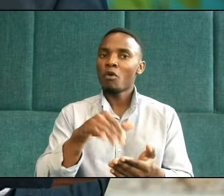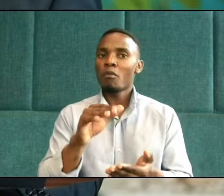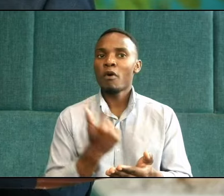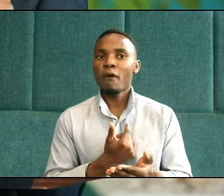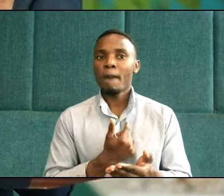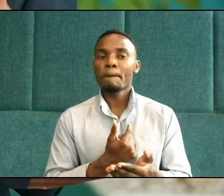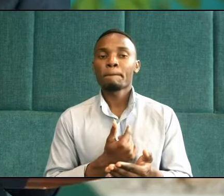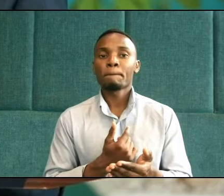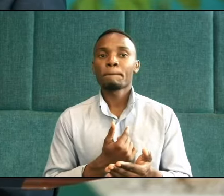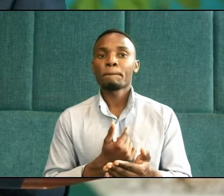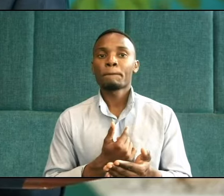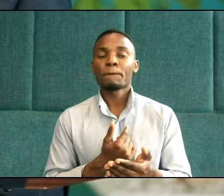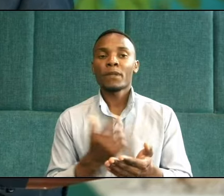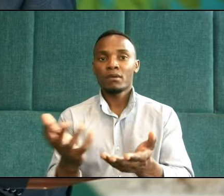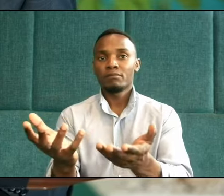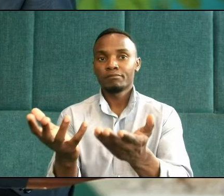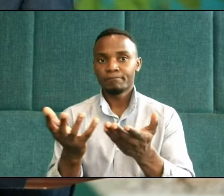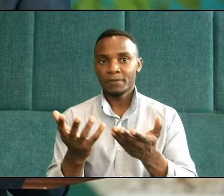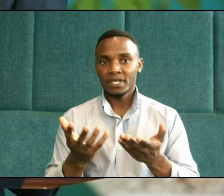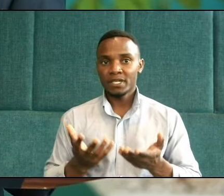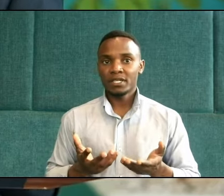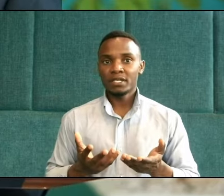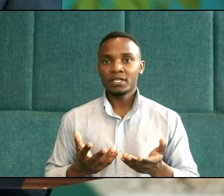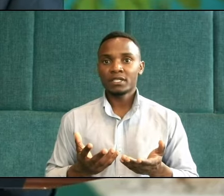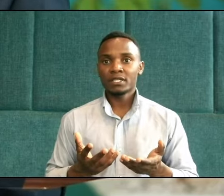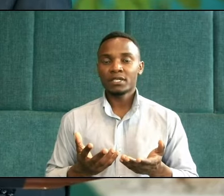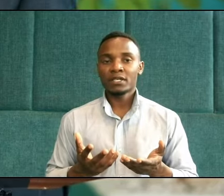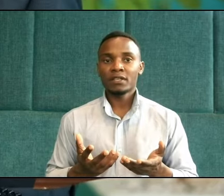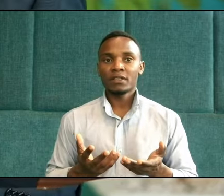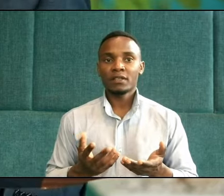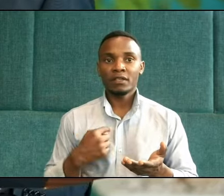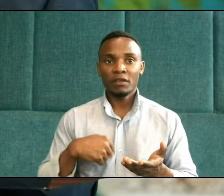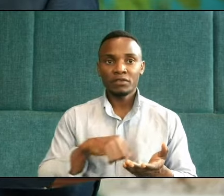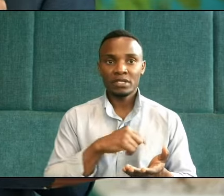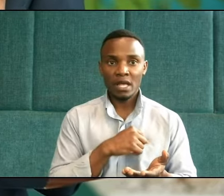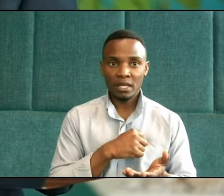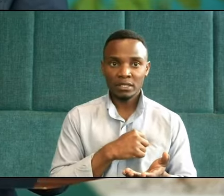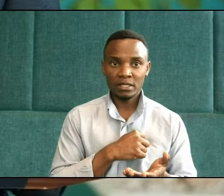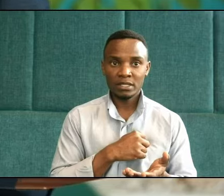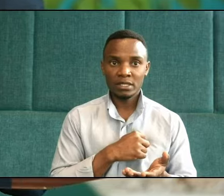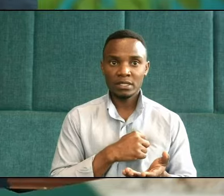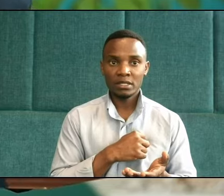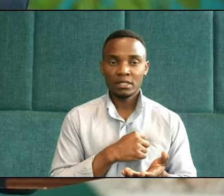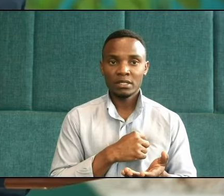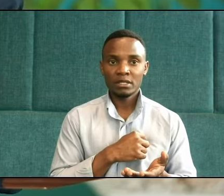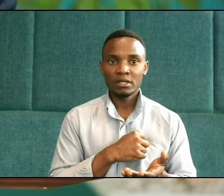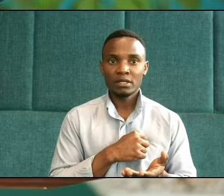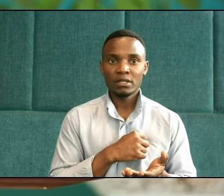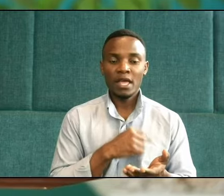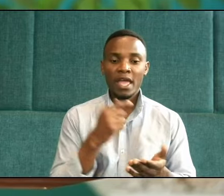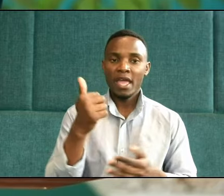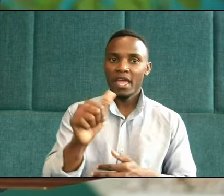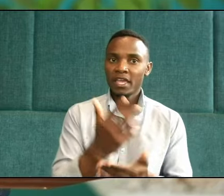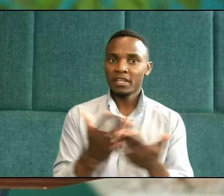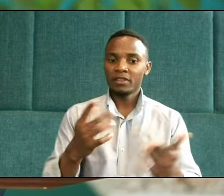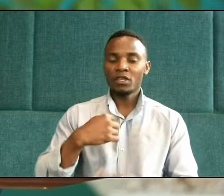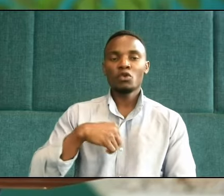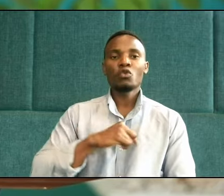that, it also gives us or comes to us with whatever we need on